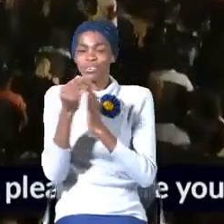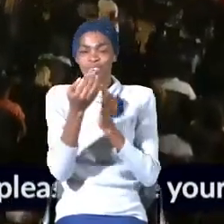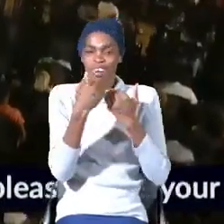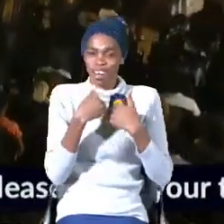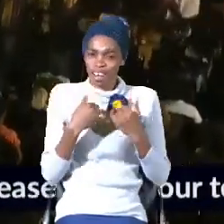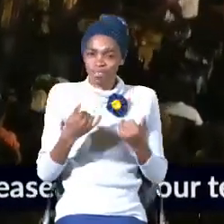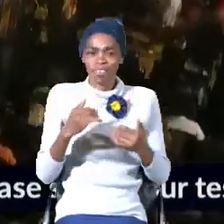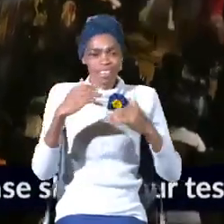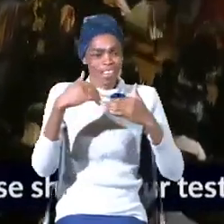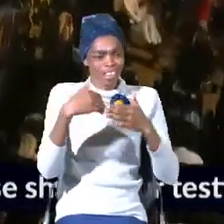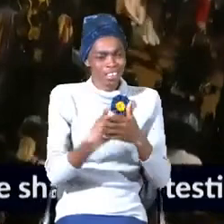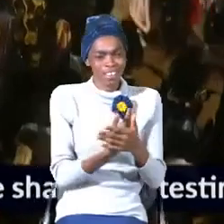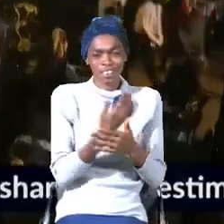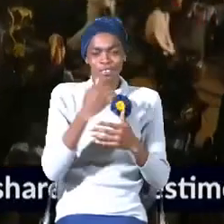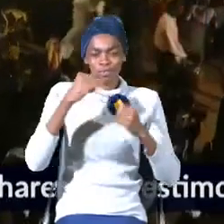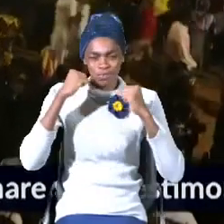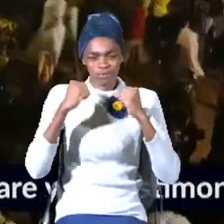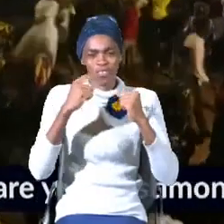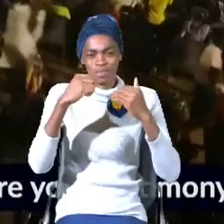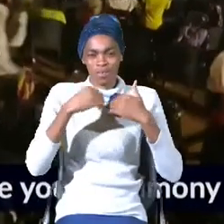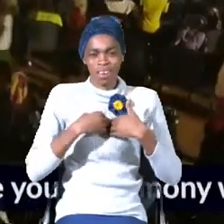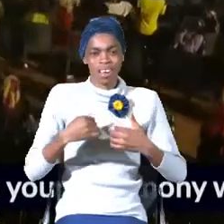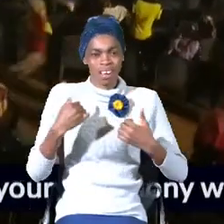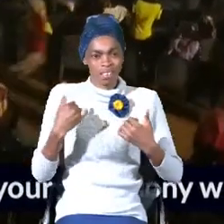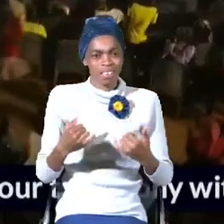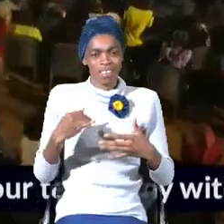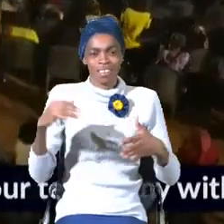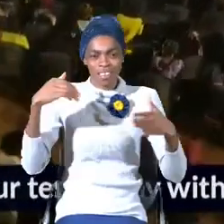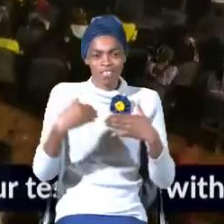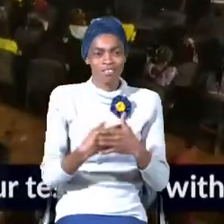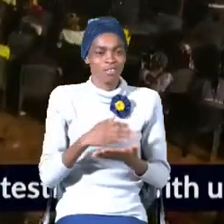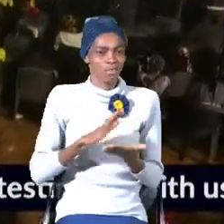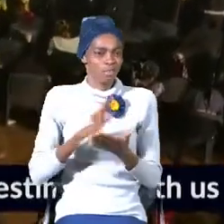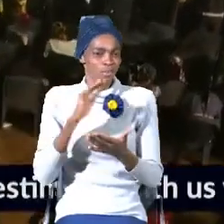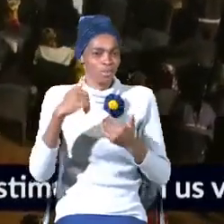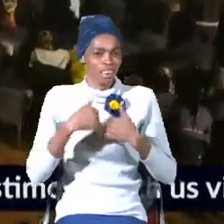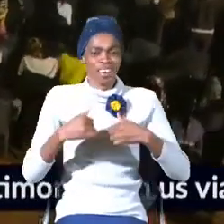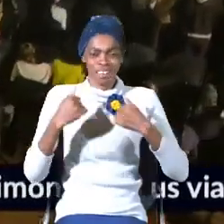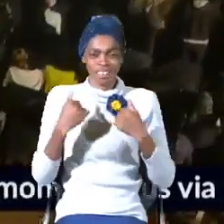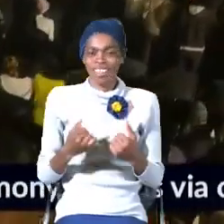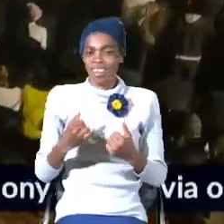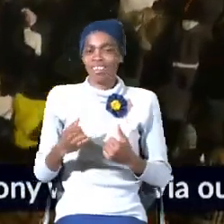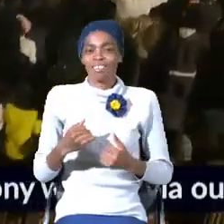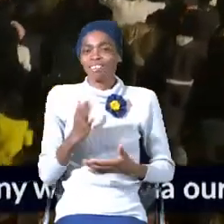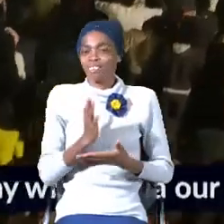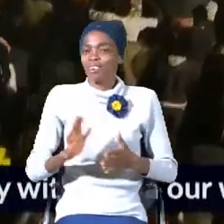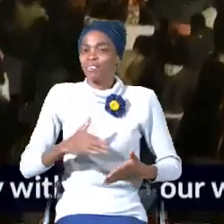new strength you have right now. A new glory you have right now. Somebody